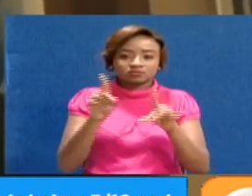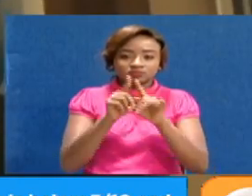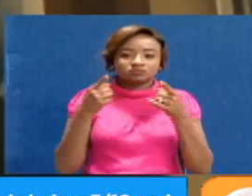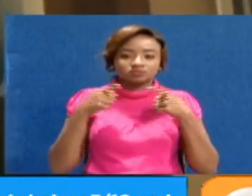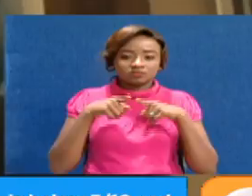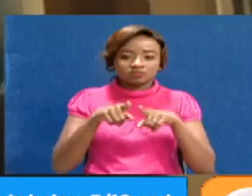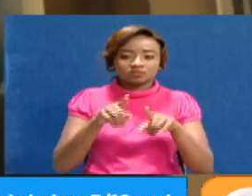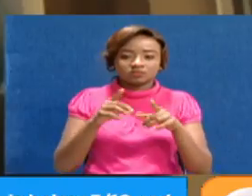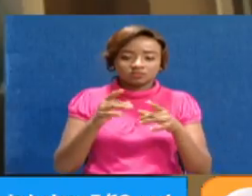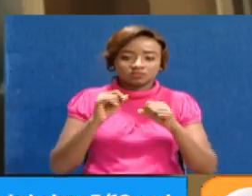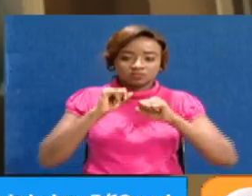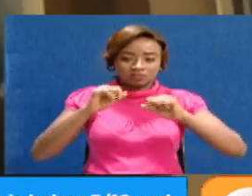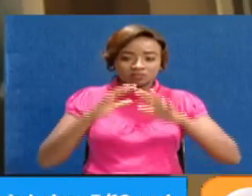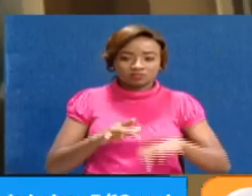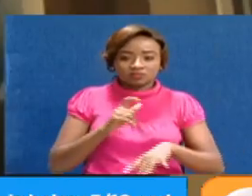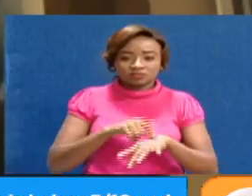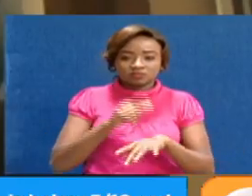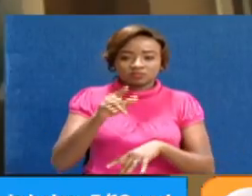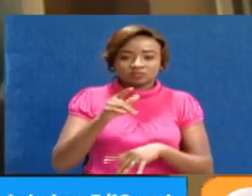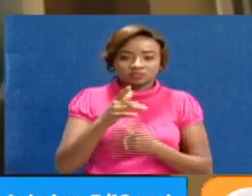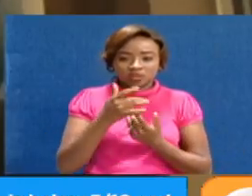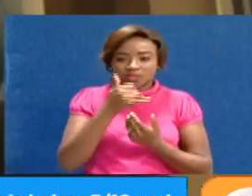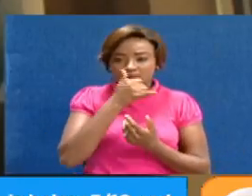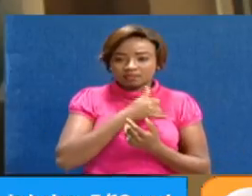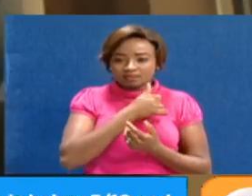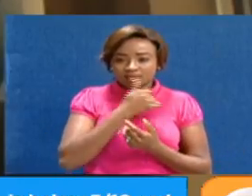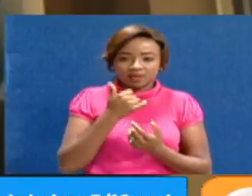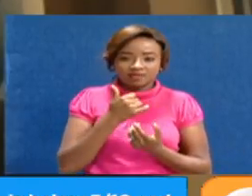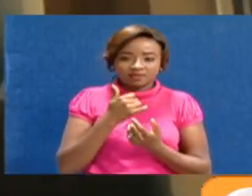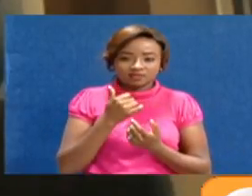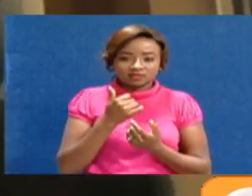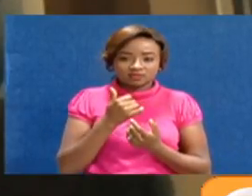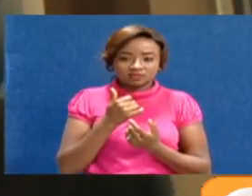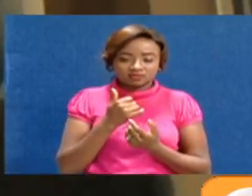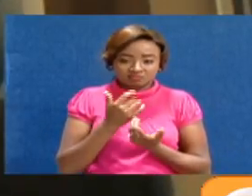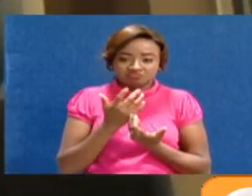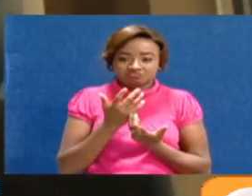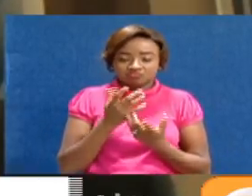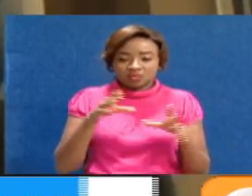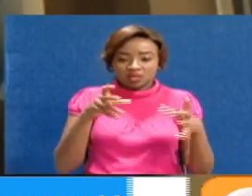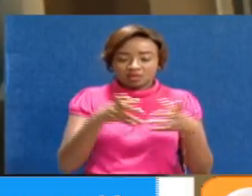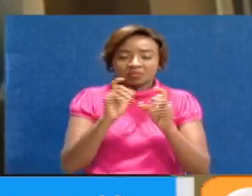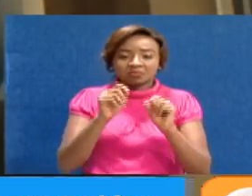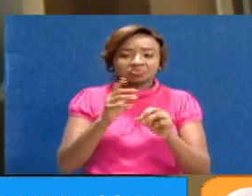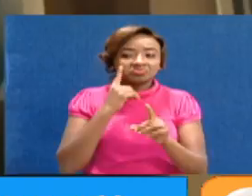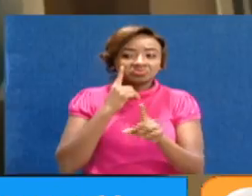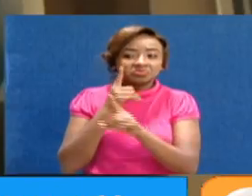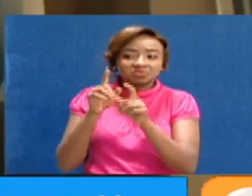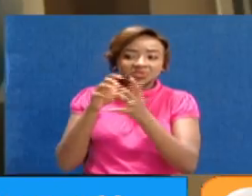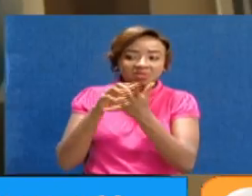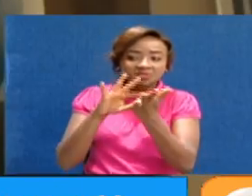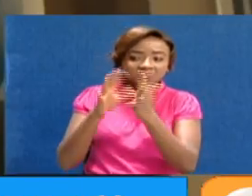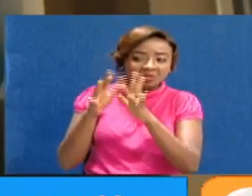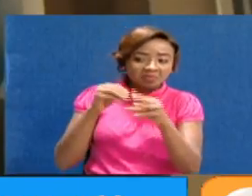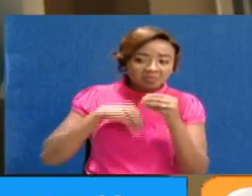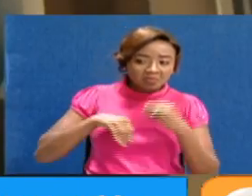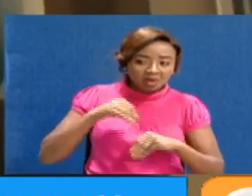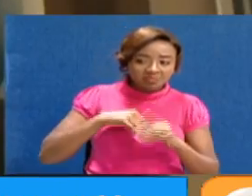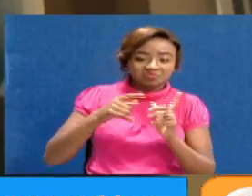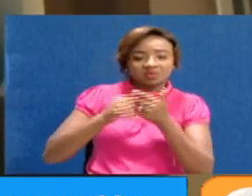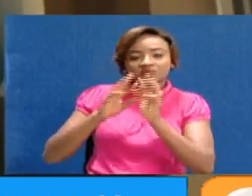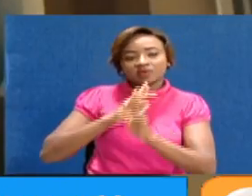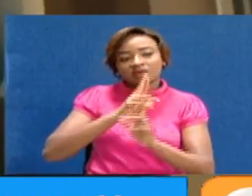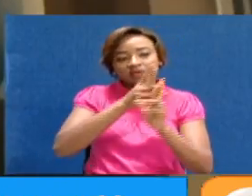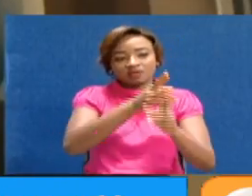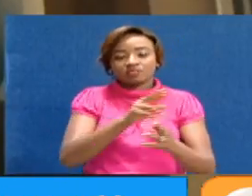compliance officers. So when in a private company you see a case of corruption, you can already report the case because you know what you are talking about. So we need the private